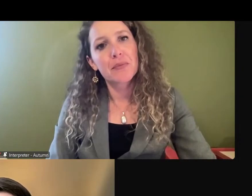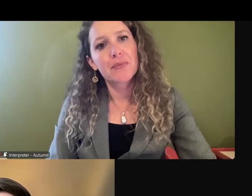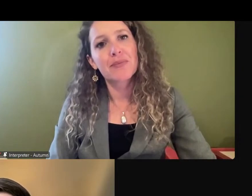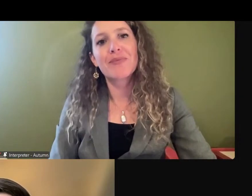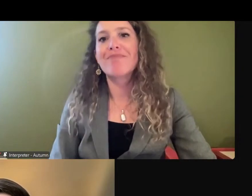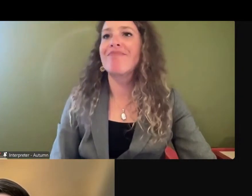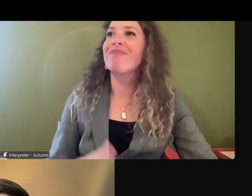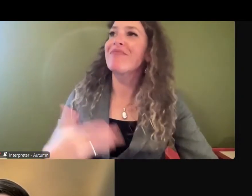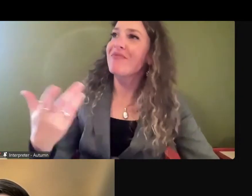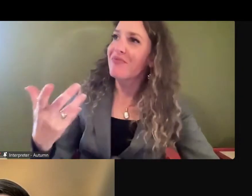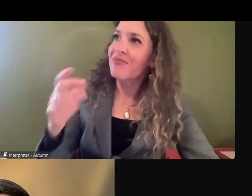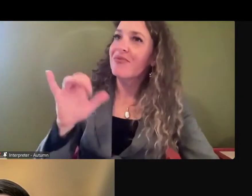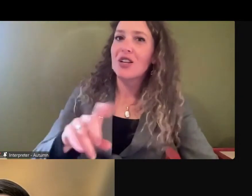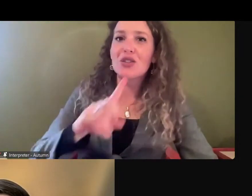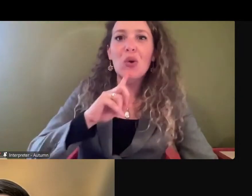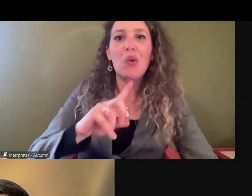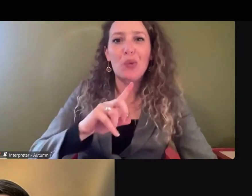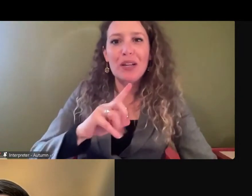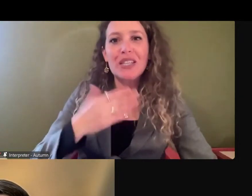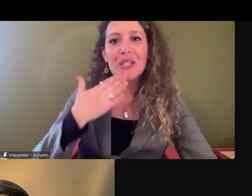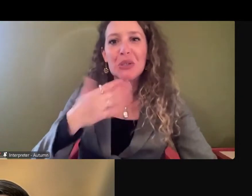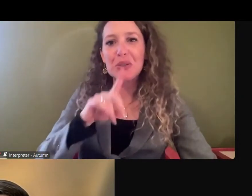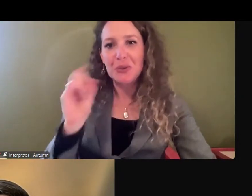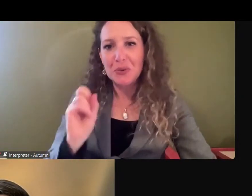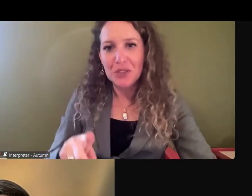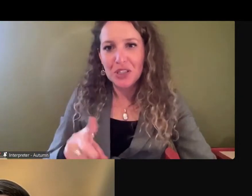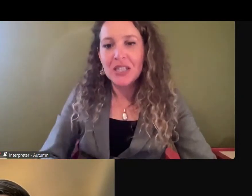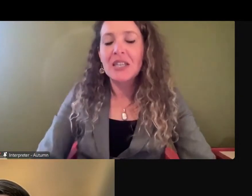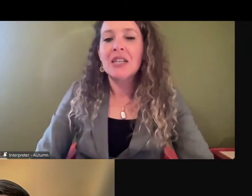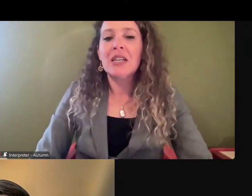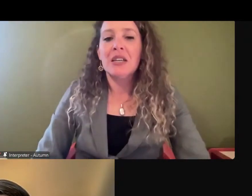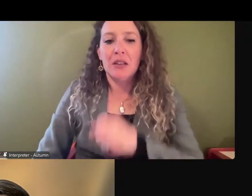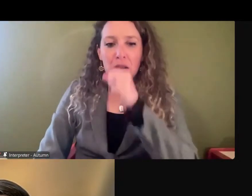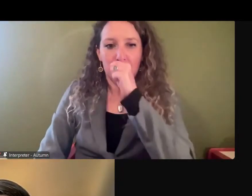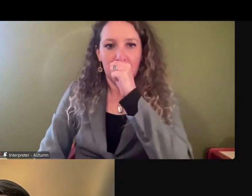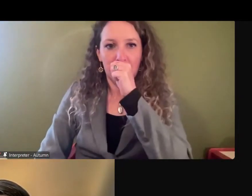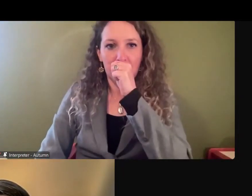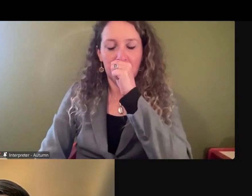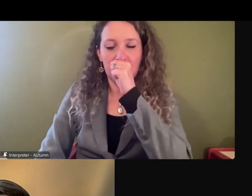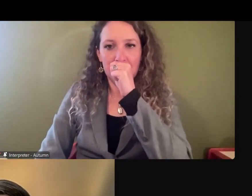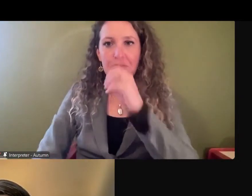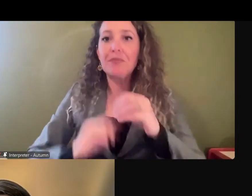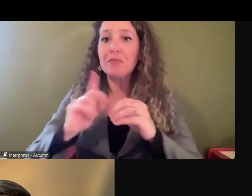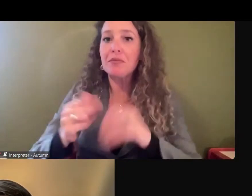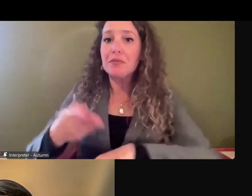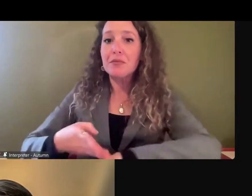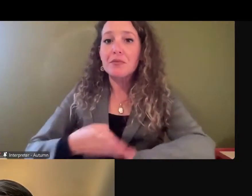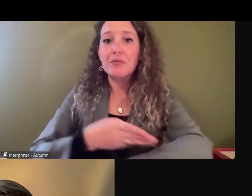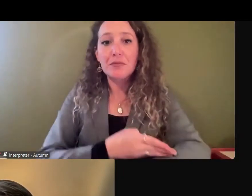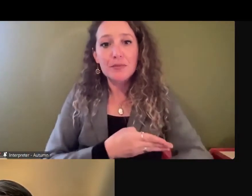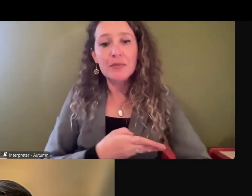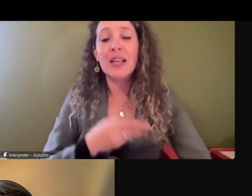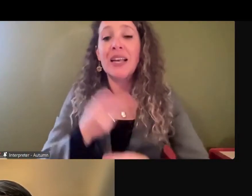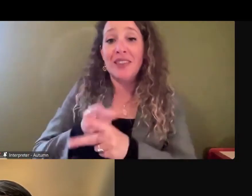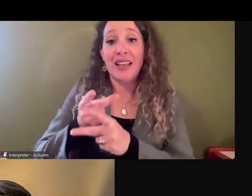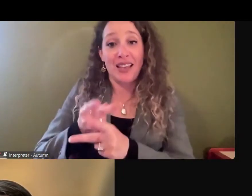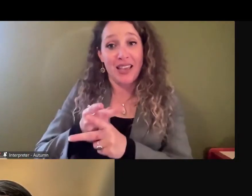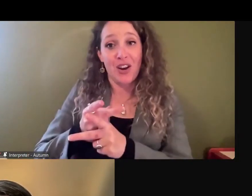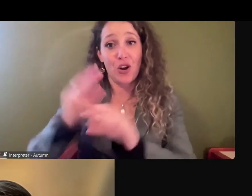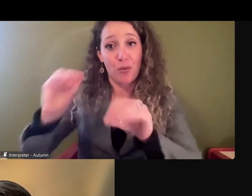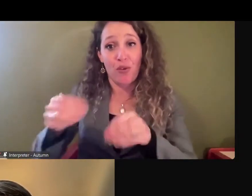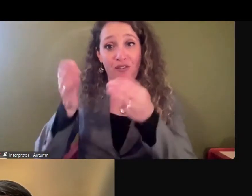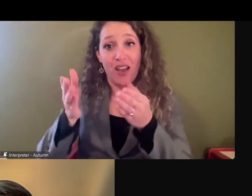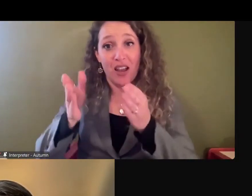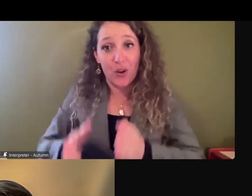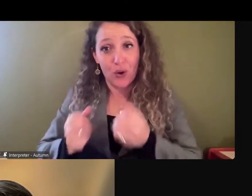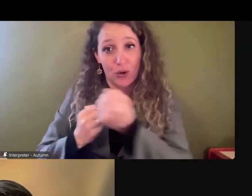That's a really insightful question about improving the informal caregiver support for patients